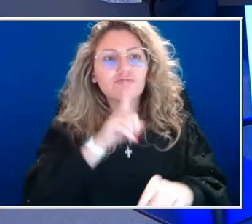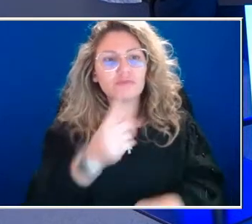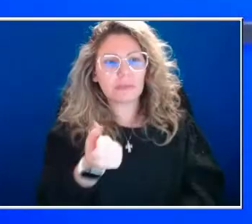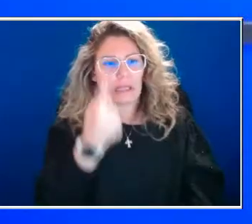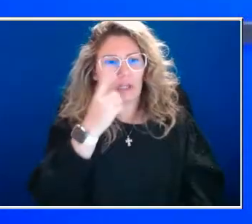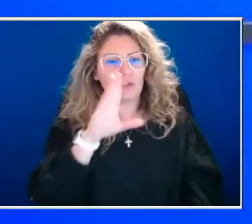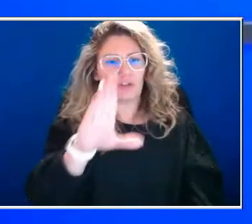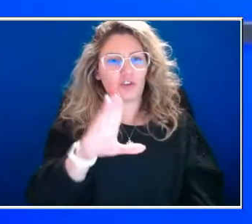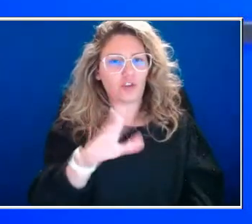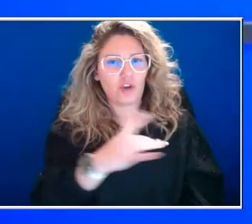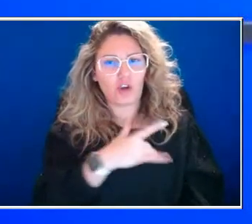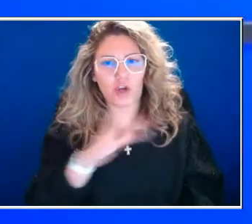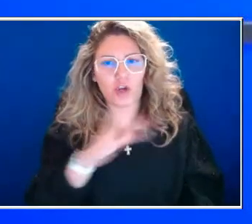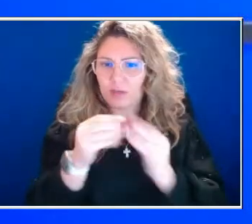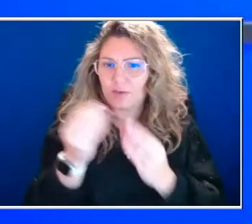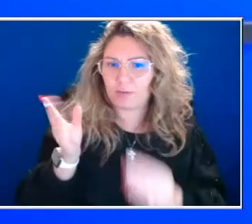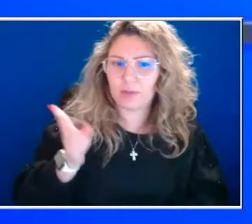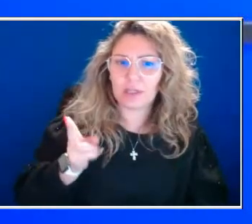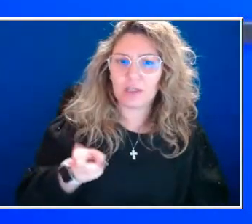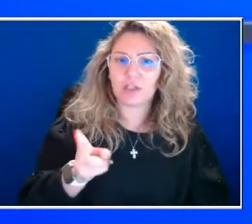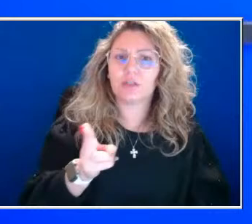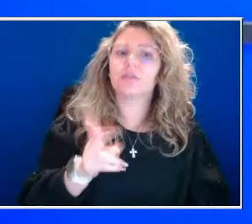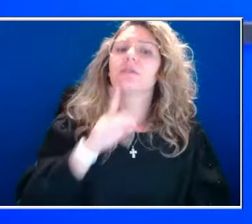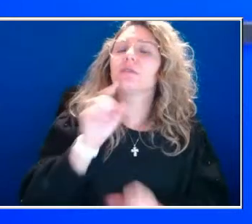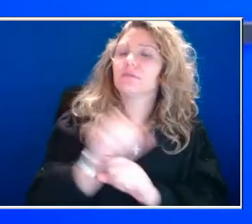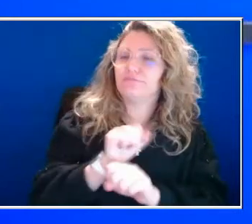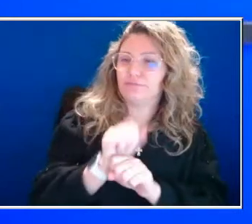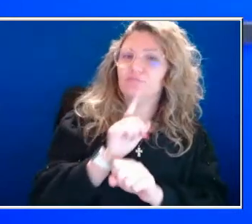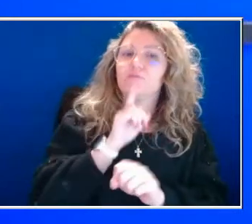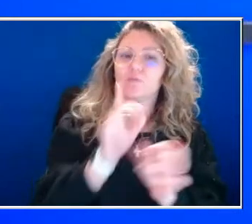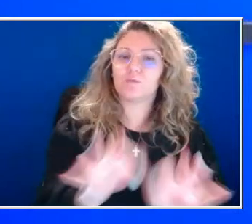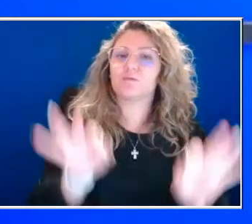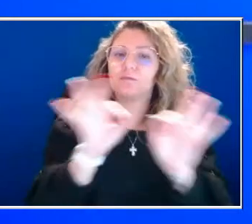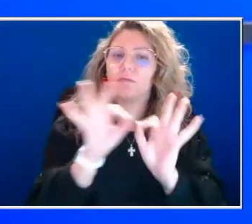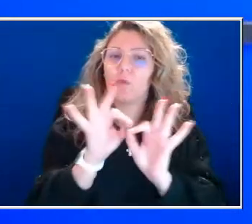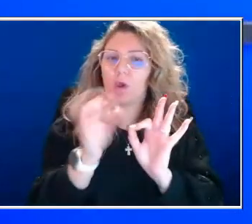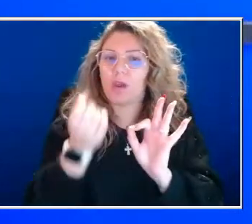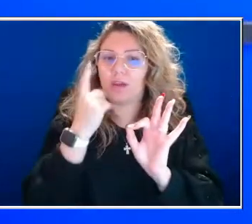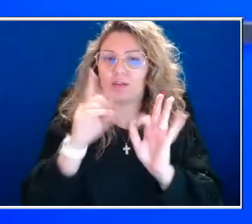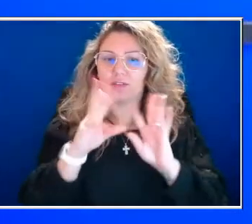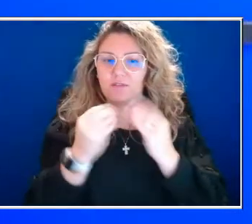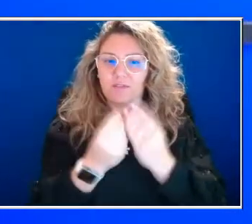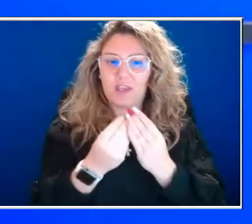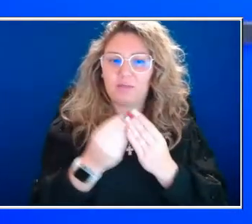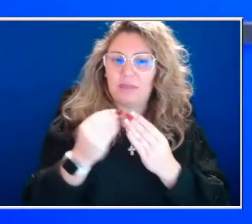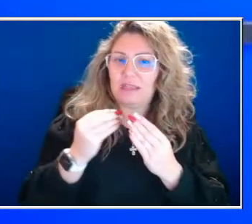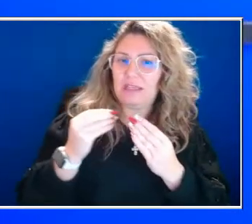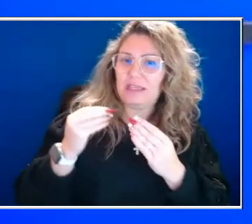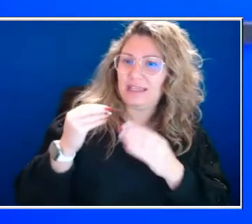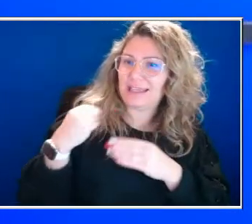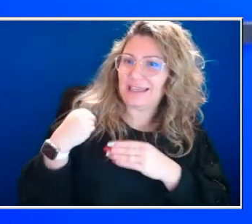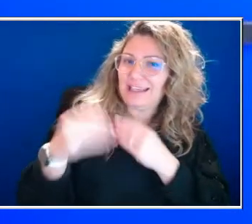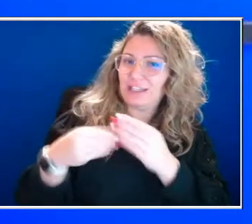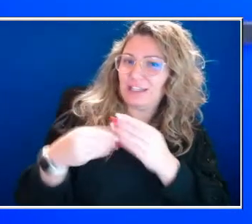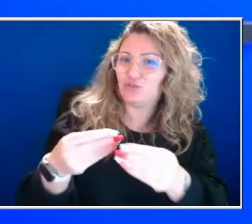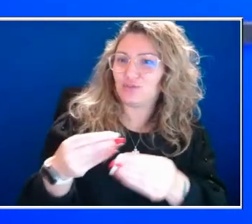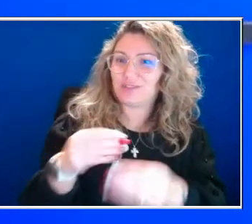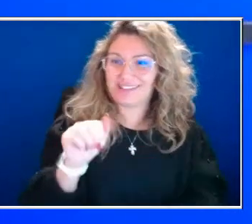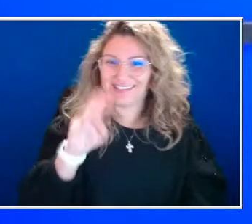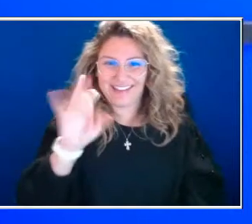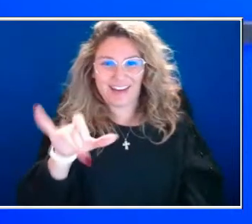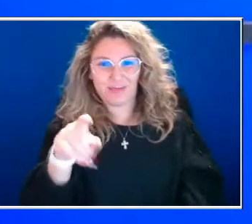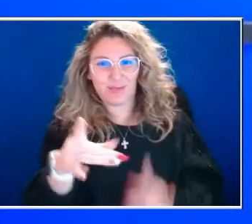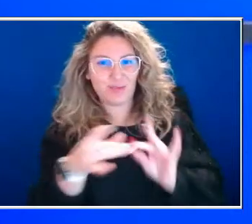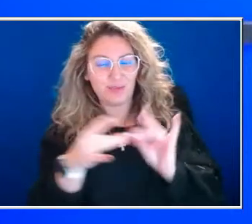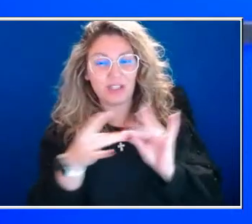history? Absolutely. It's very important to understand family history. And then, as Amy mentioned and highlighted nicely, those other lifestyle